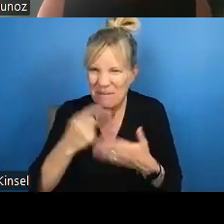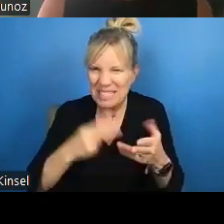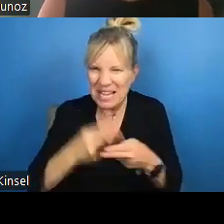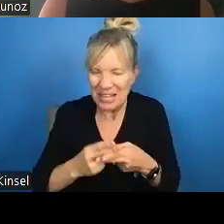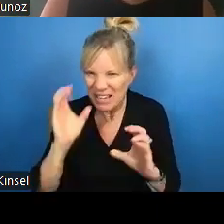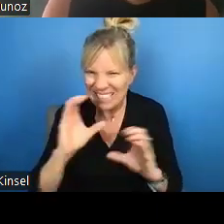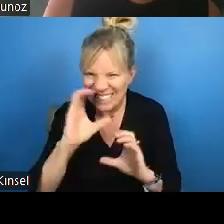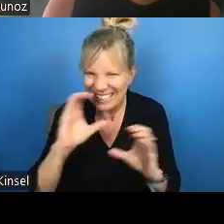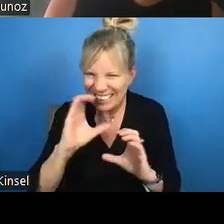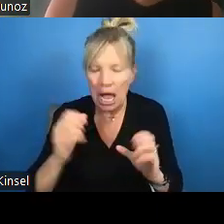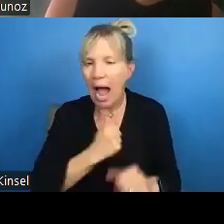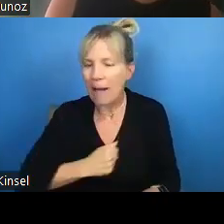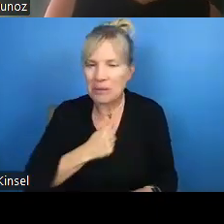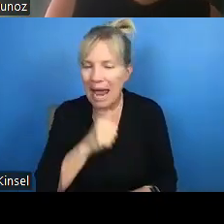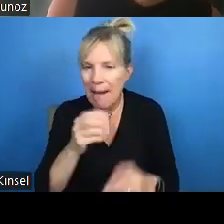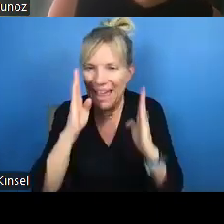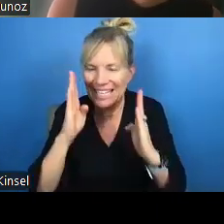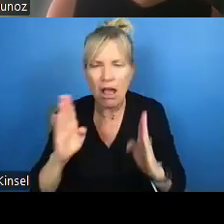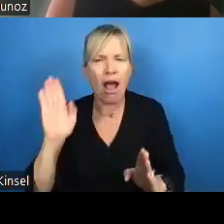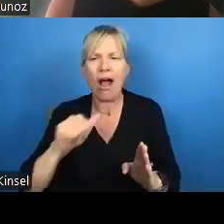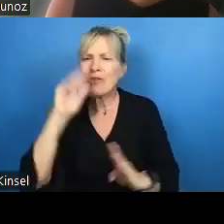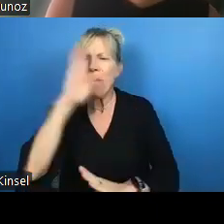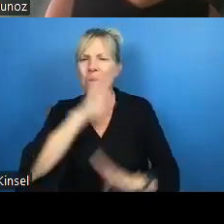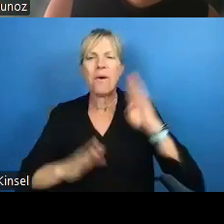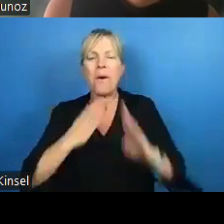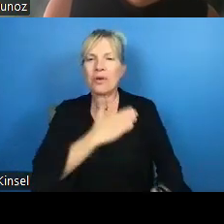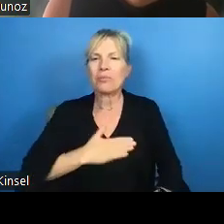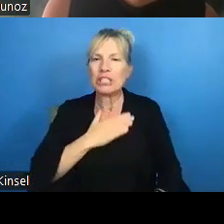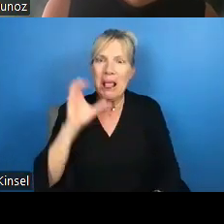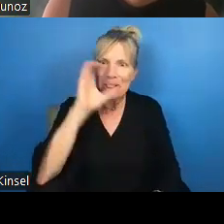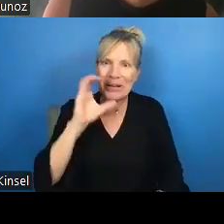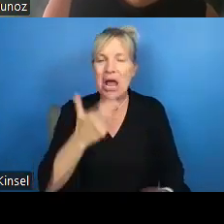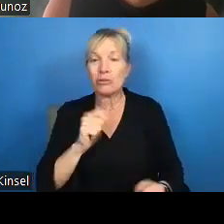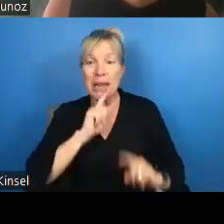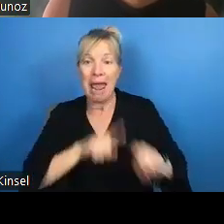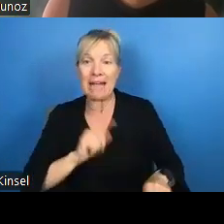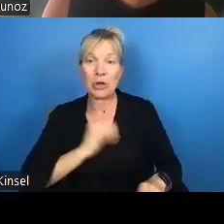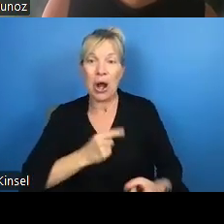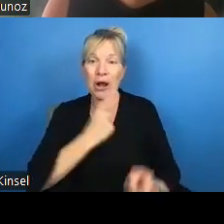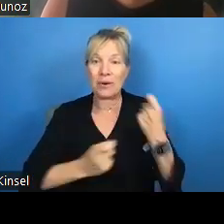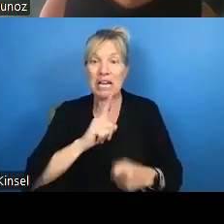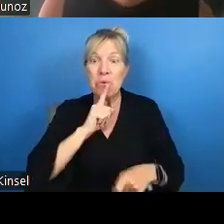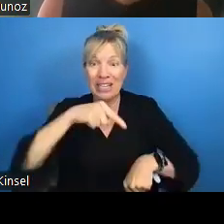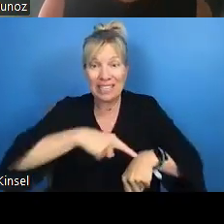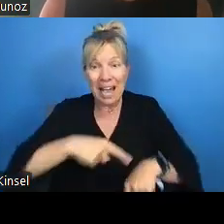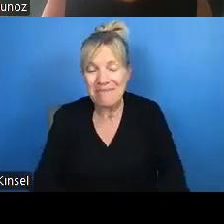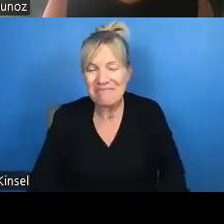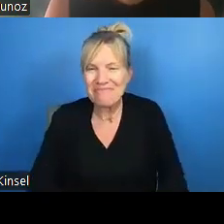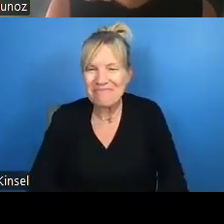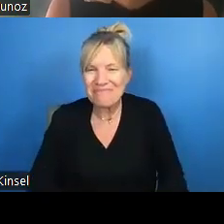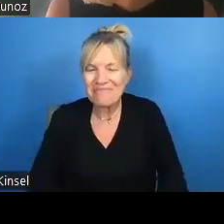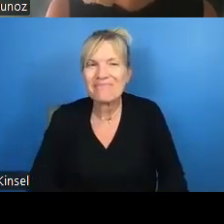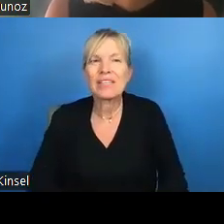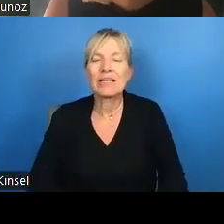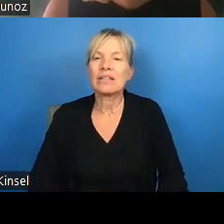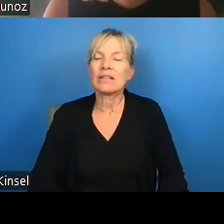My apologies. No worries at all. We appreciate you trying to answer these questions in real time. And for